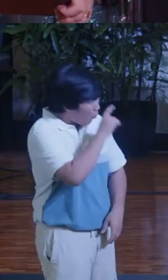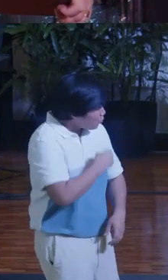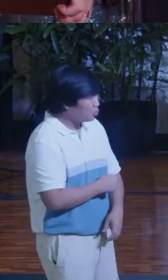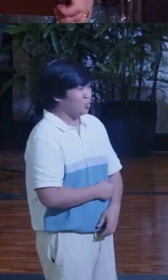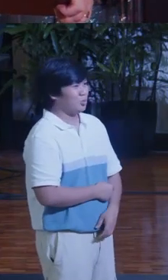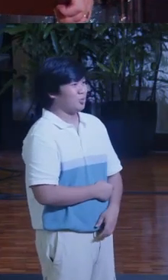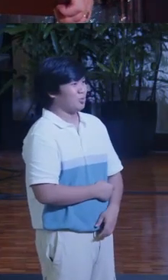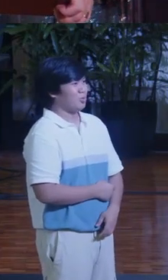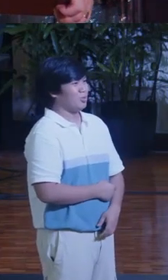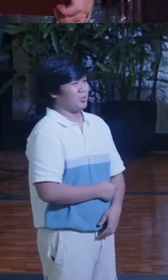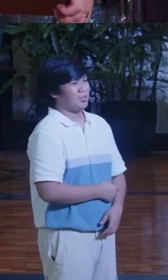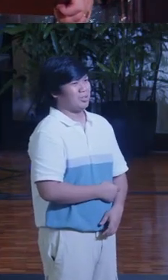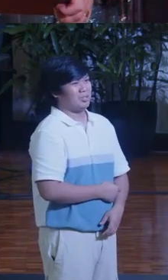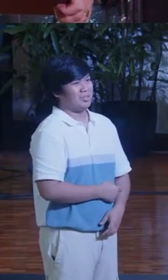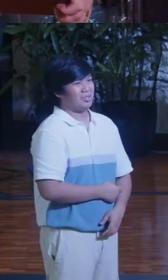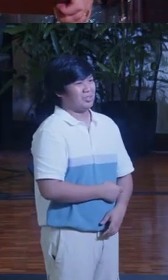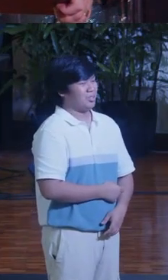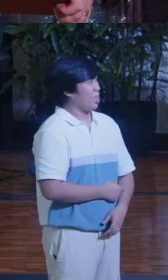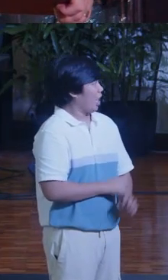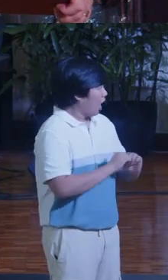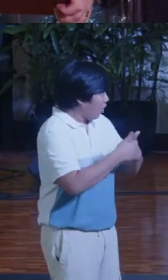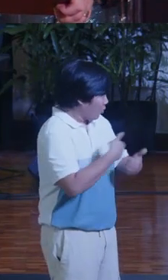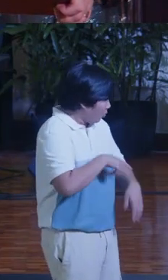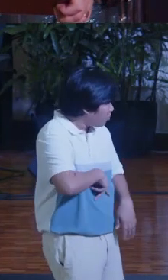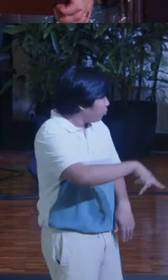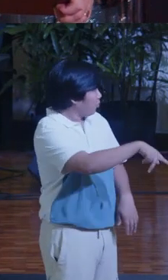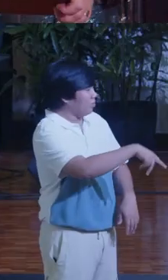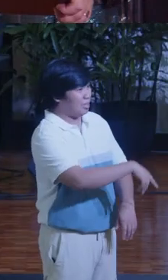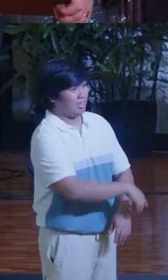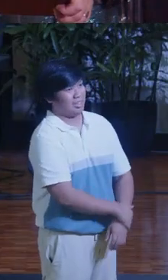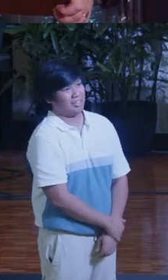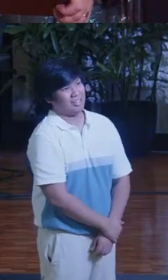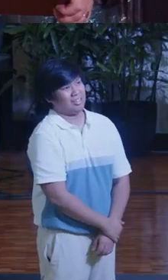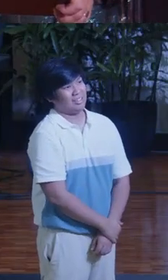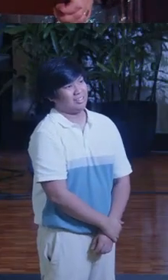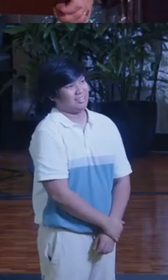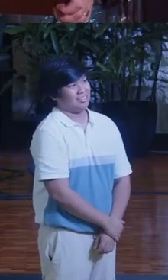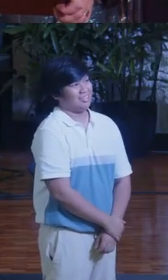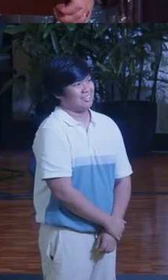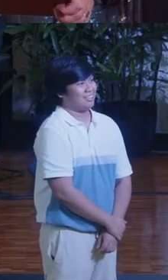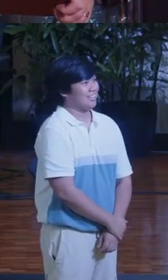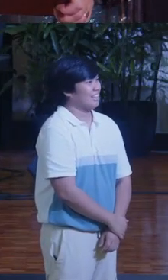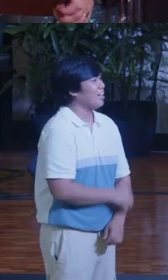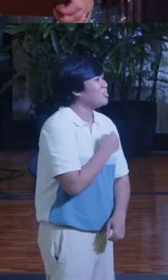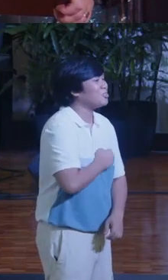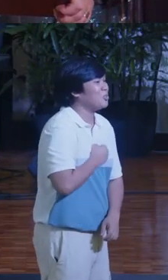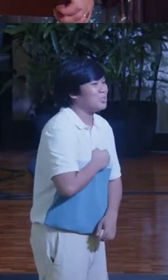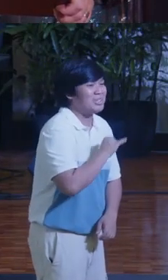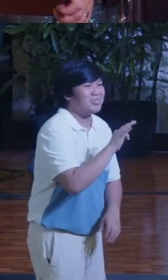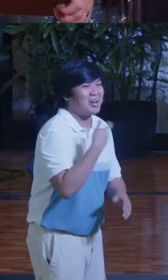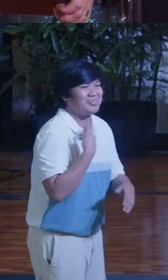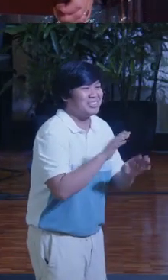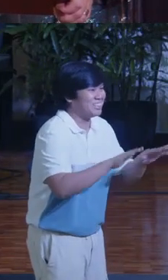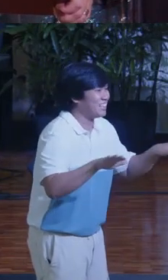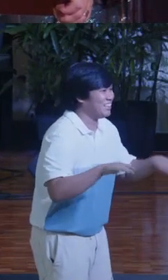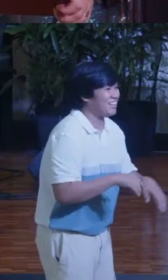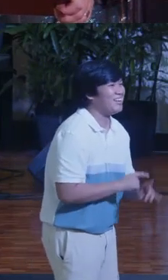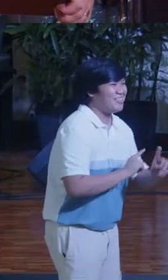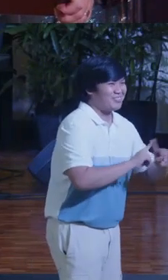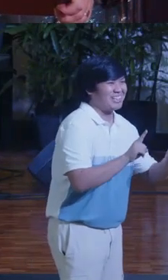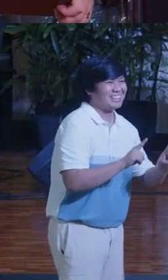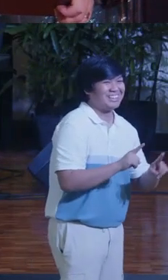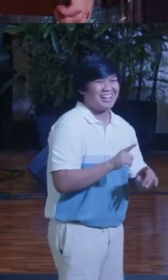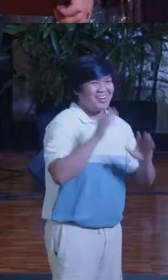Hindi na kami na-arouse. Sabi ko naman sa inyo, rated PG-13 to. May mga bata ba rito?